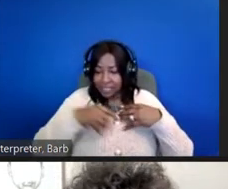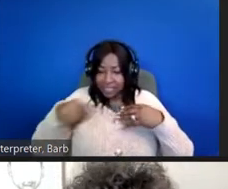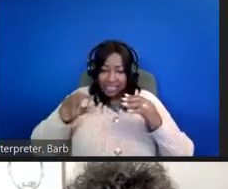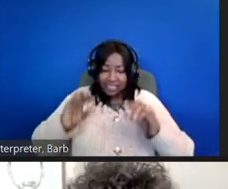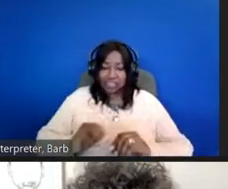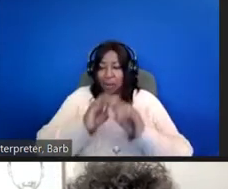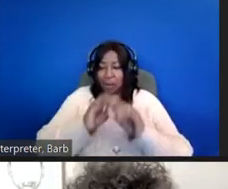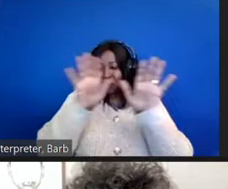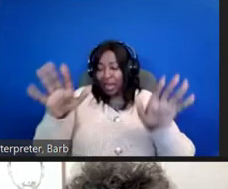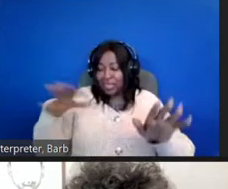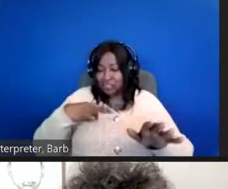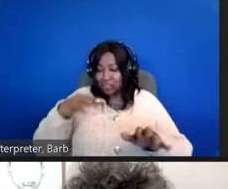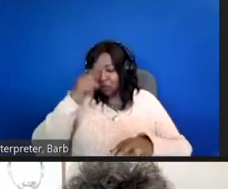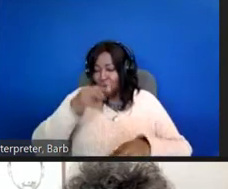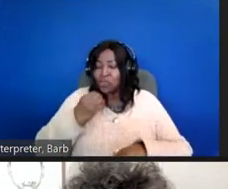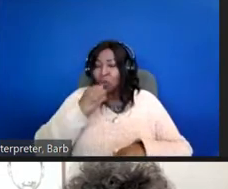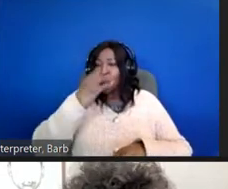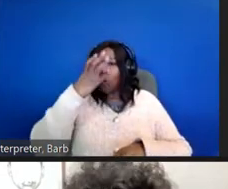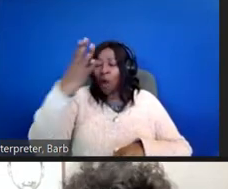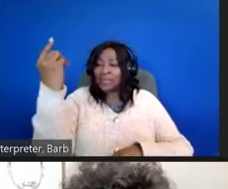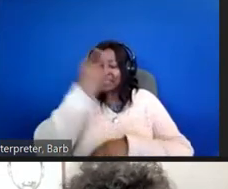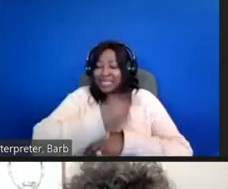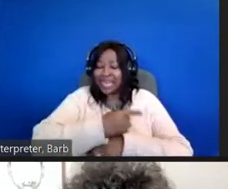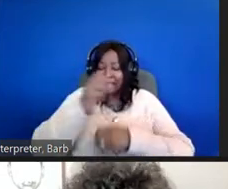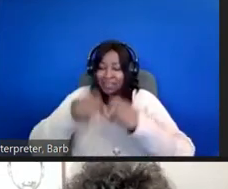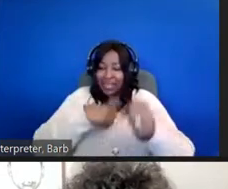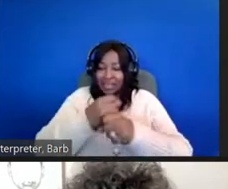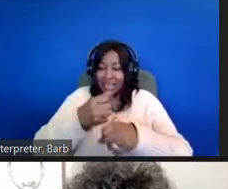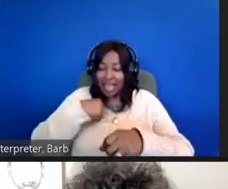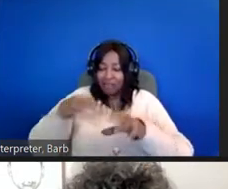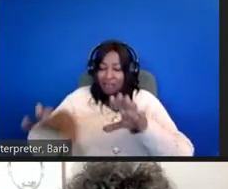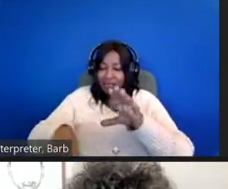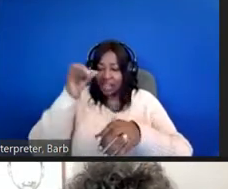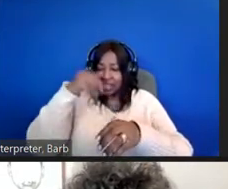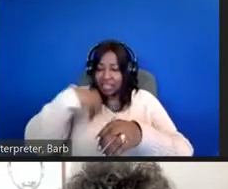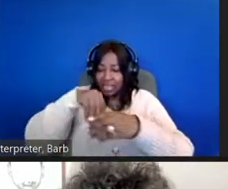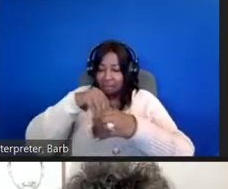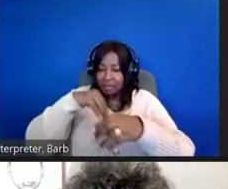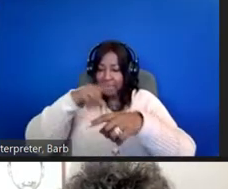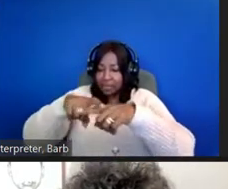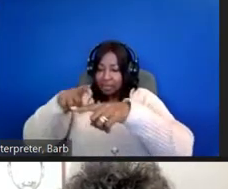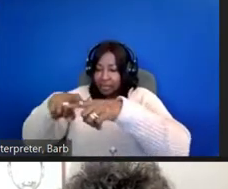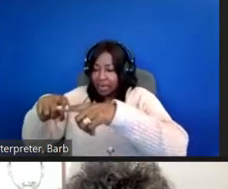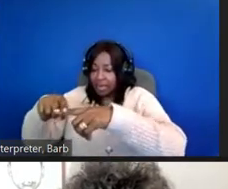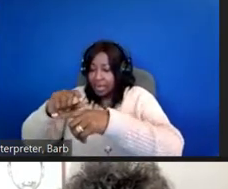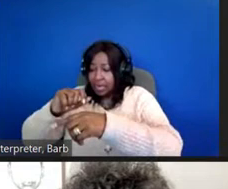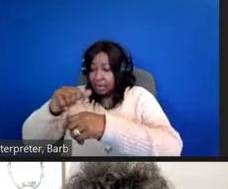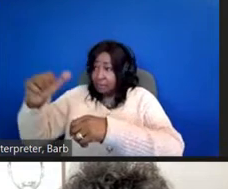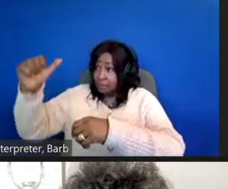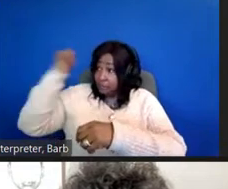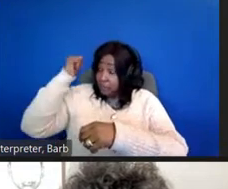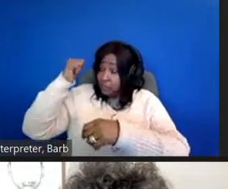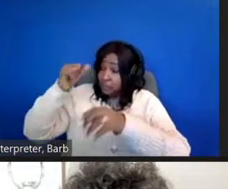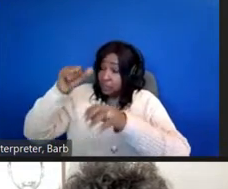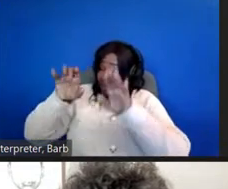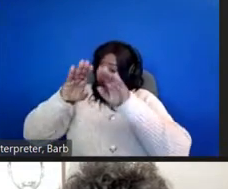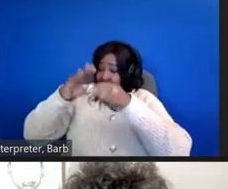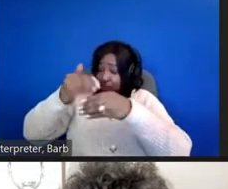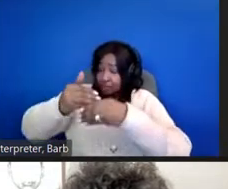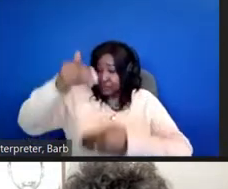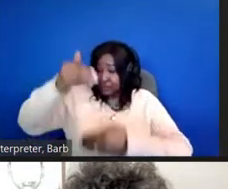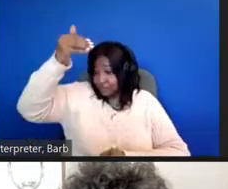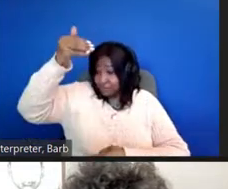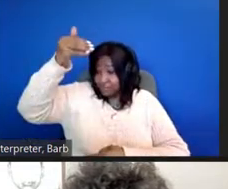the year that I could find in my closet. Behind me is an open window, which I think is making a little bit of a